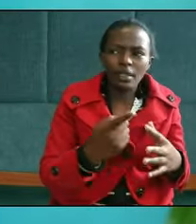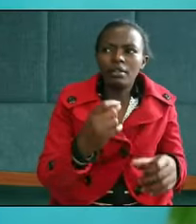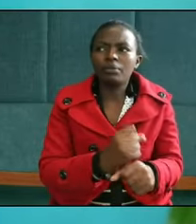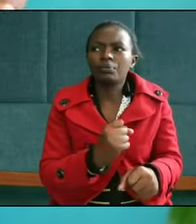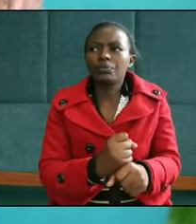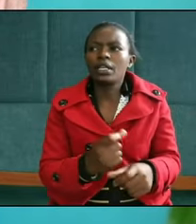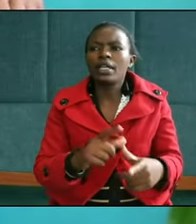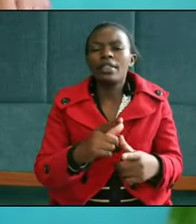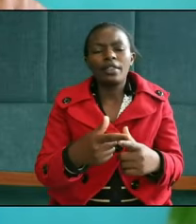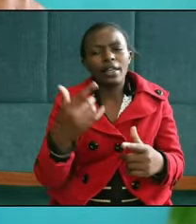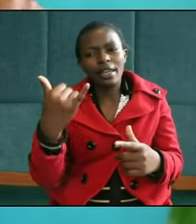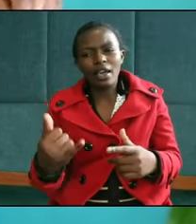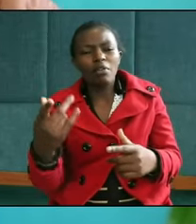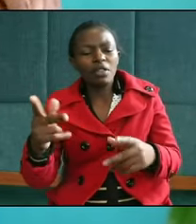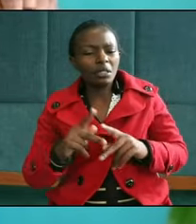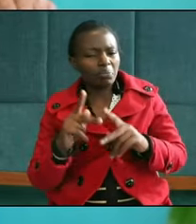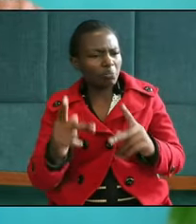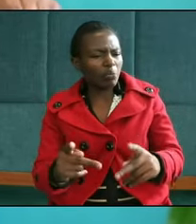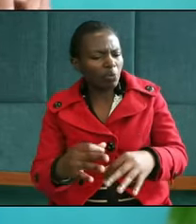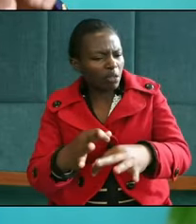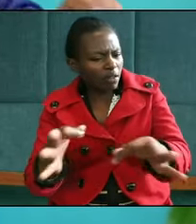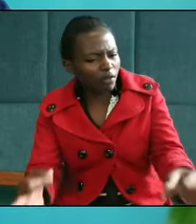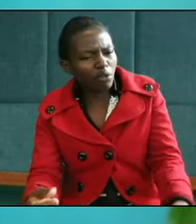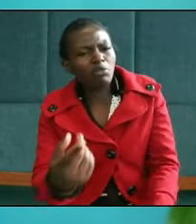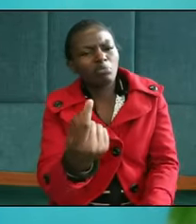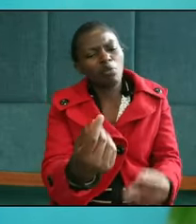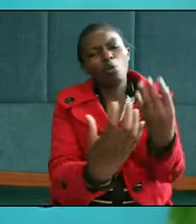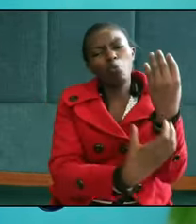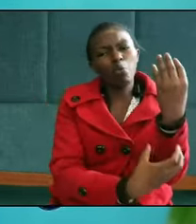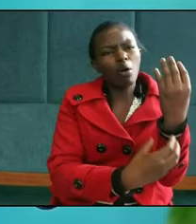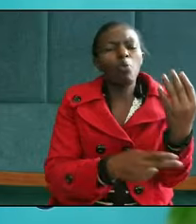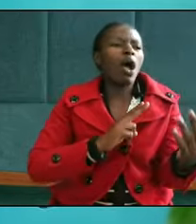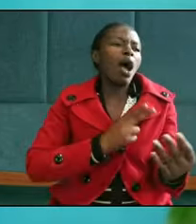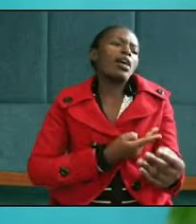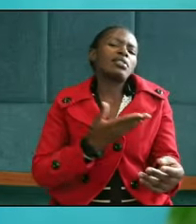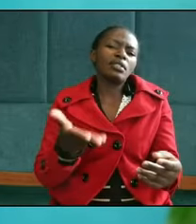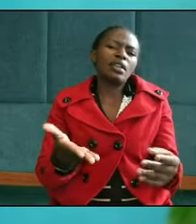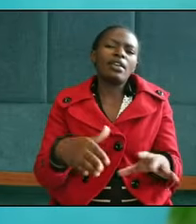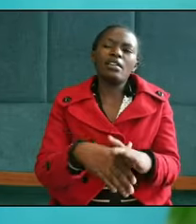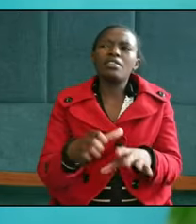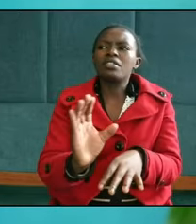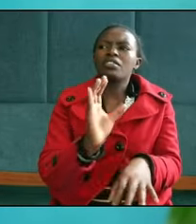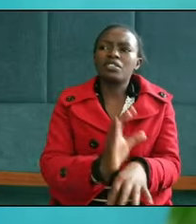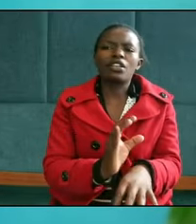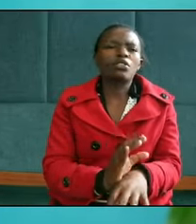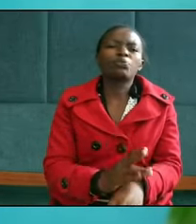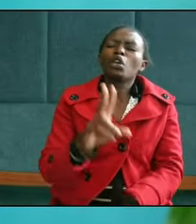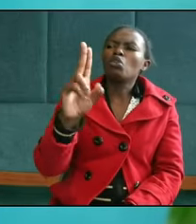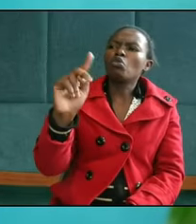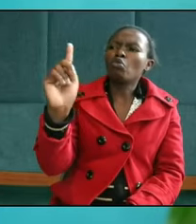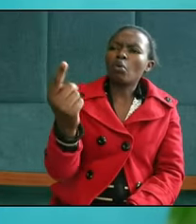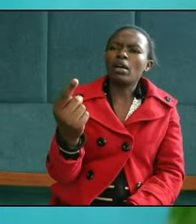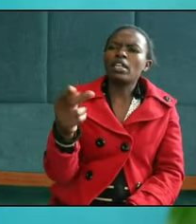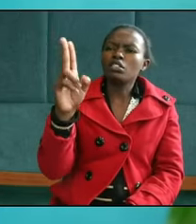we are seated on the chairs this morning here in this Nairobi Central Church. No one is unimportant if there is